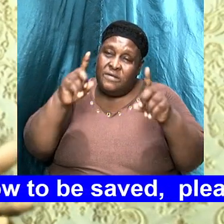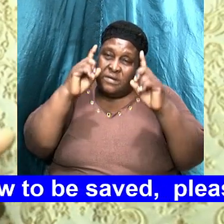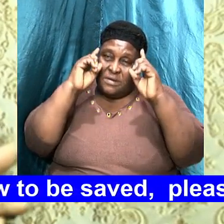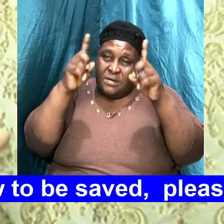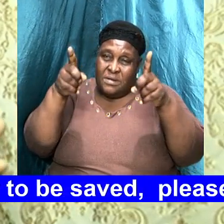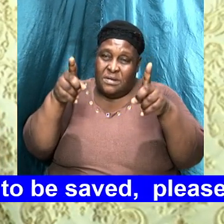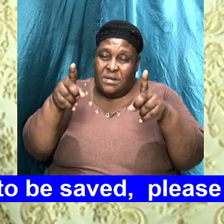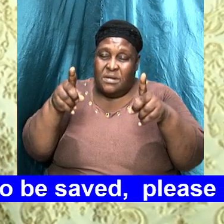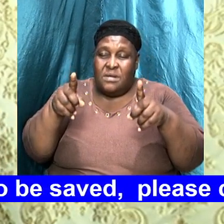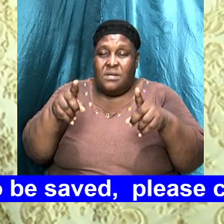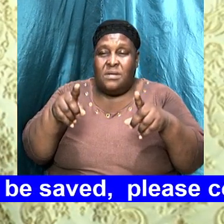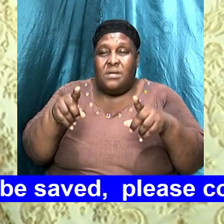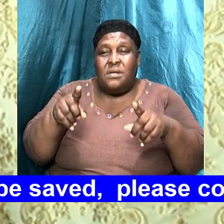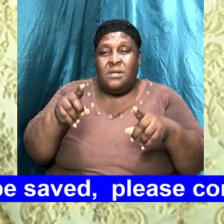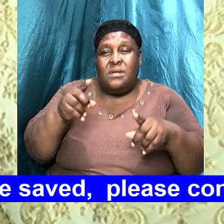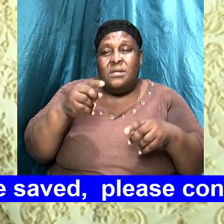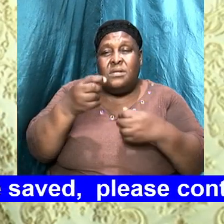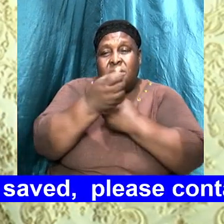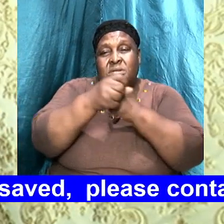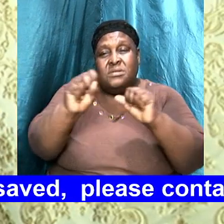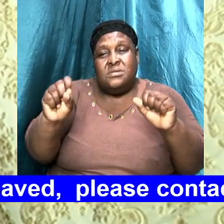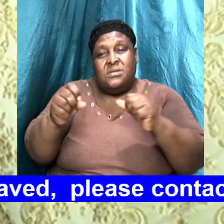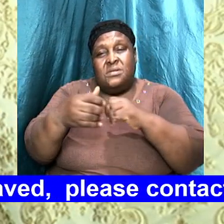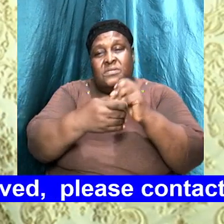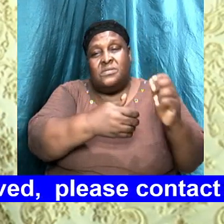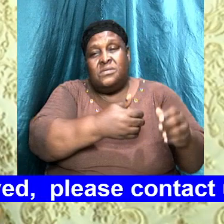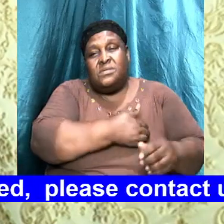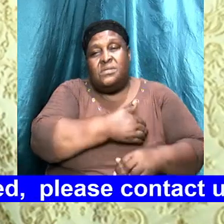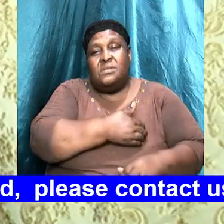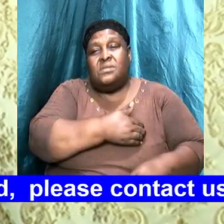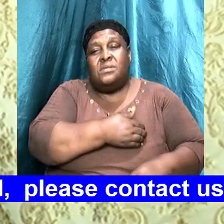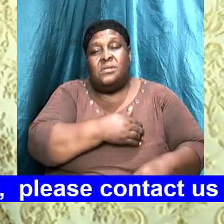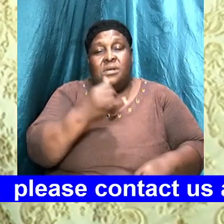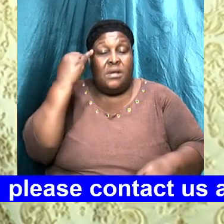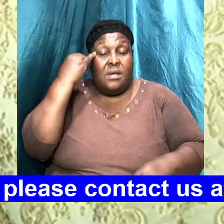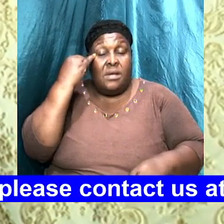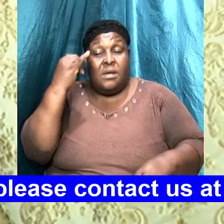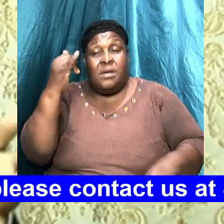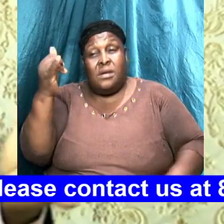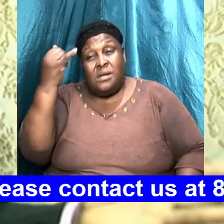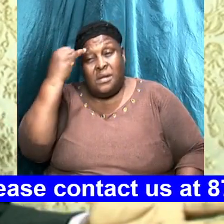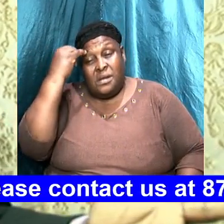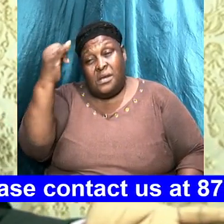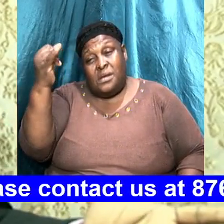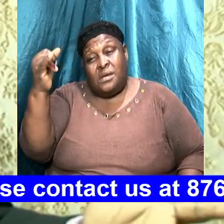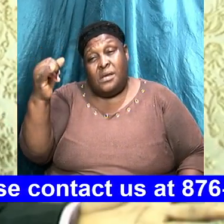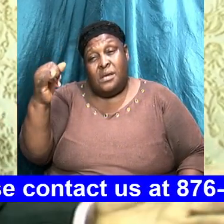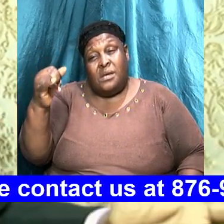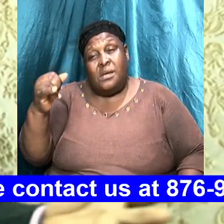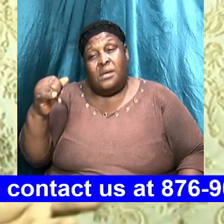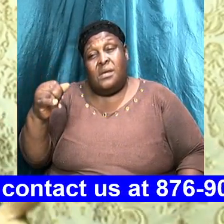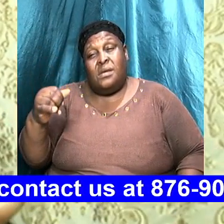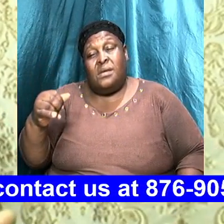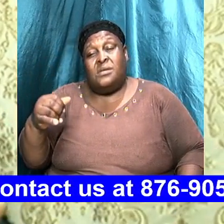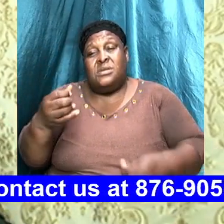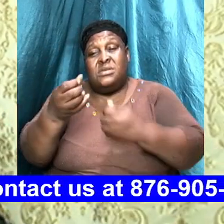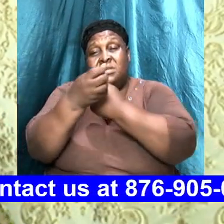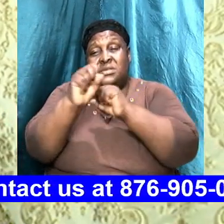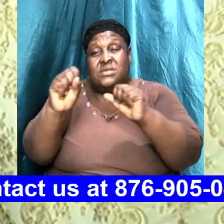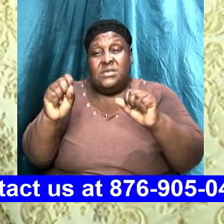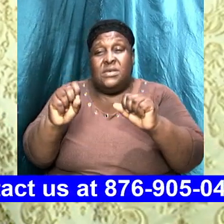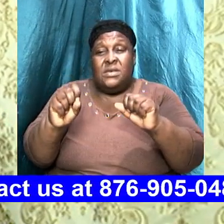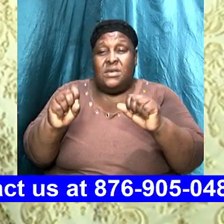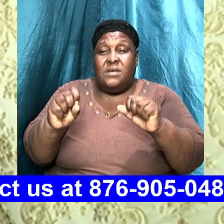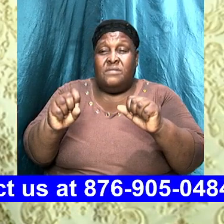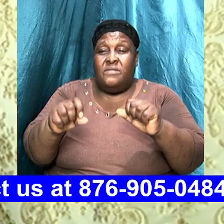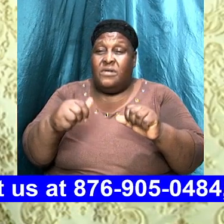about it is about to save souls the idea about it is to get other sheep that is not of this fold to come